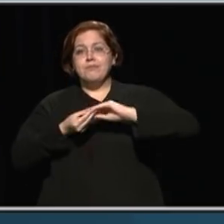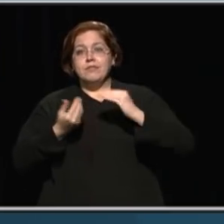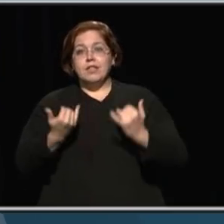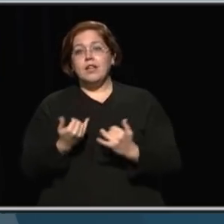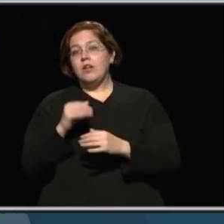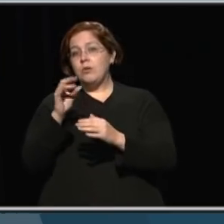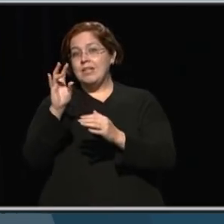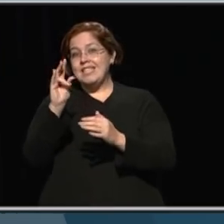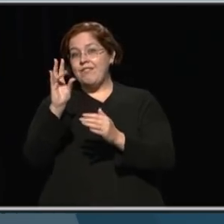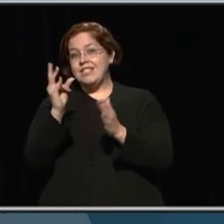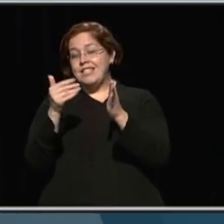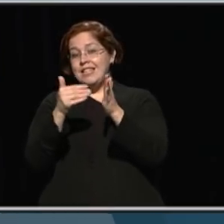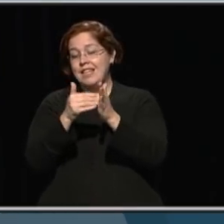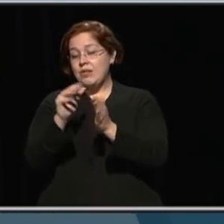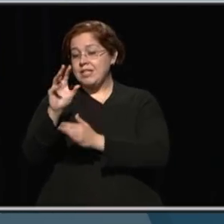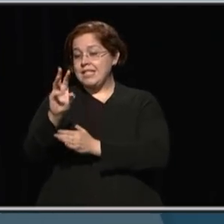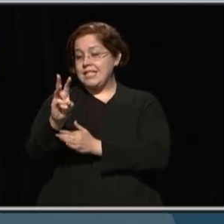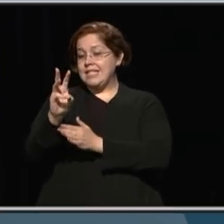of